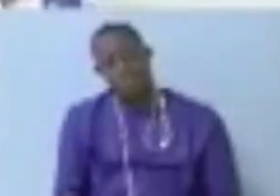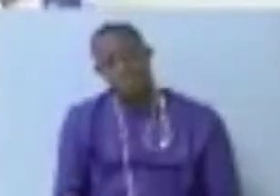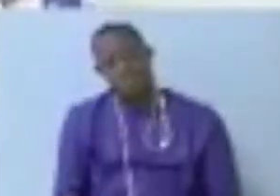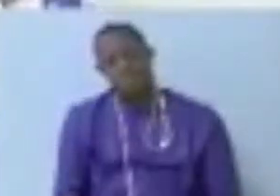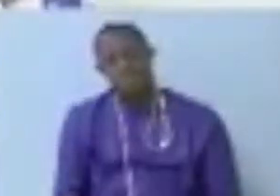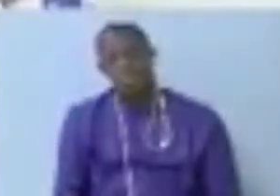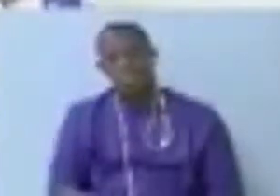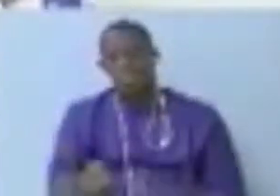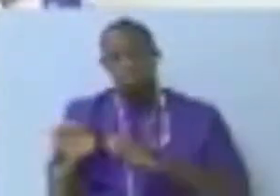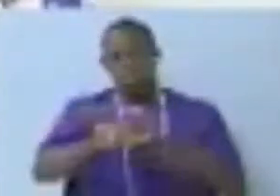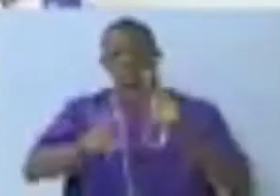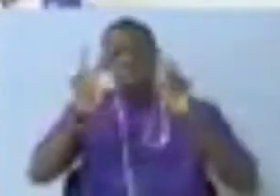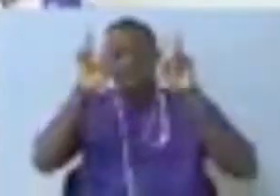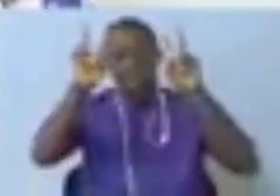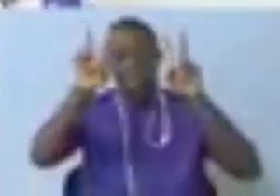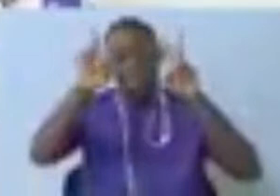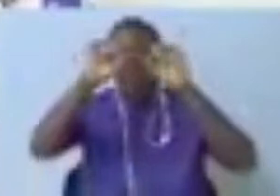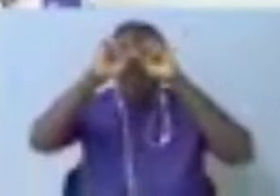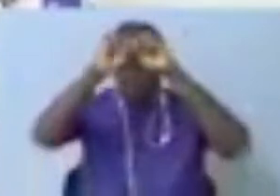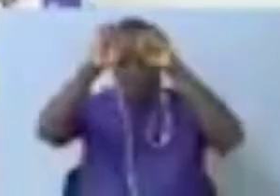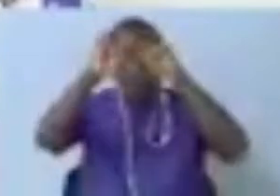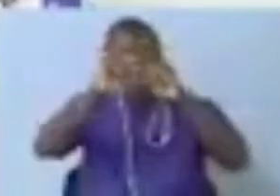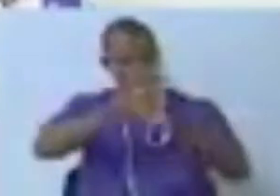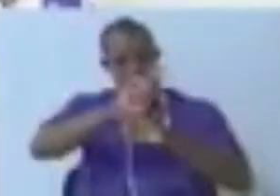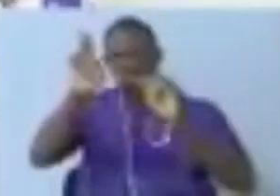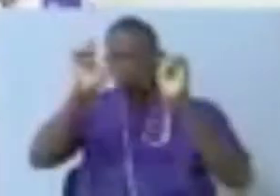the Jammeh regime, I could not have.